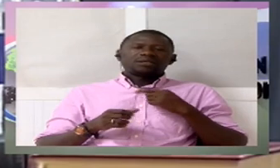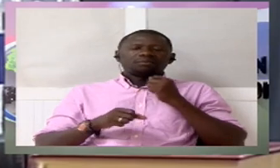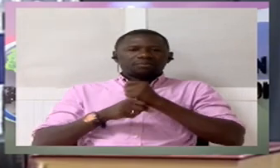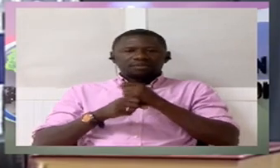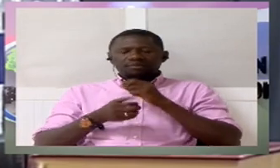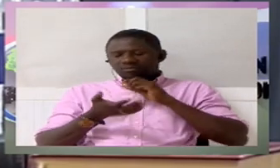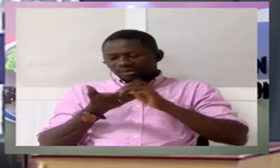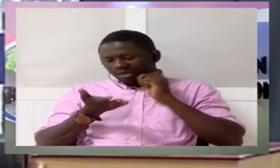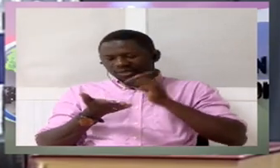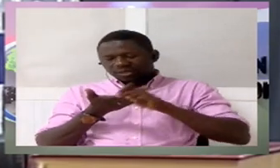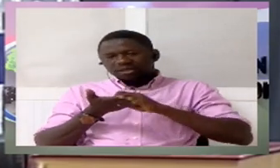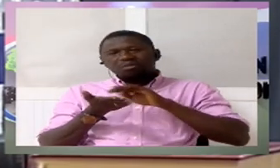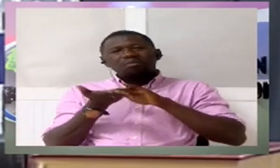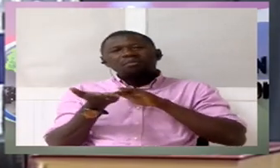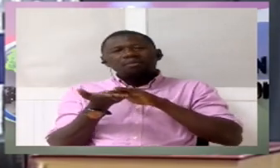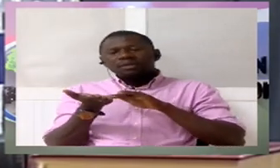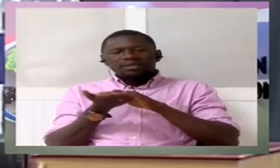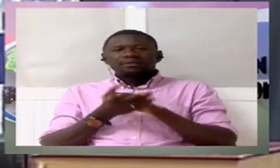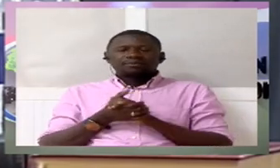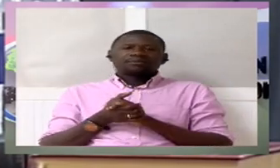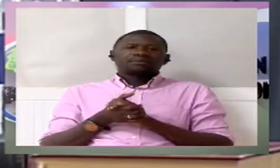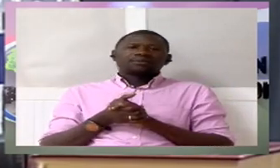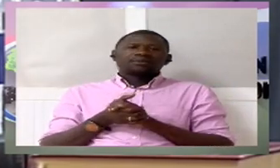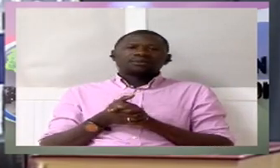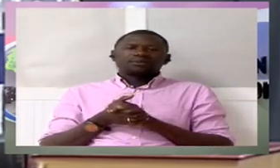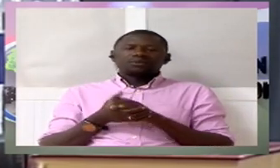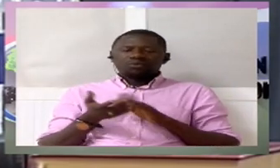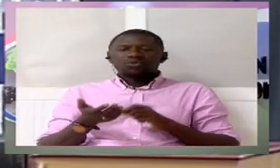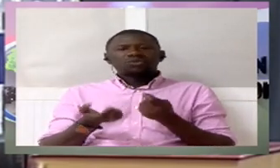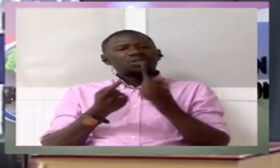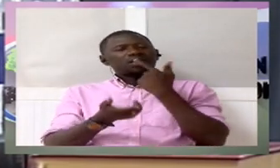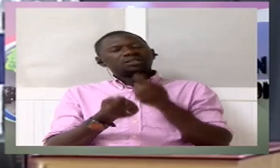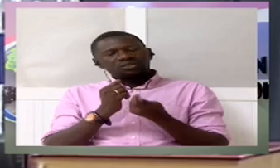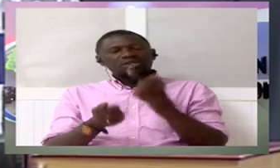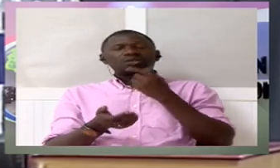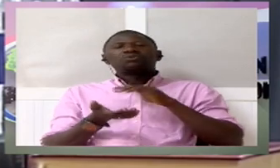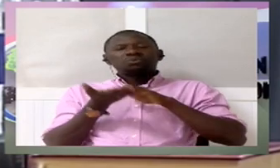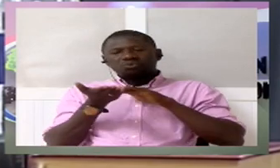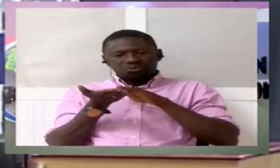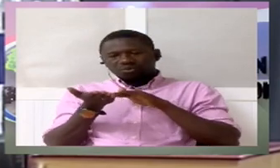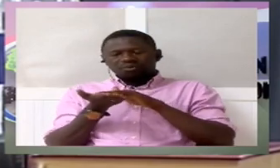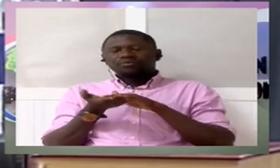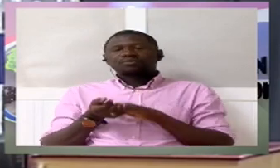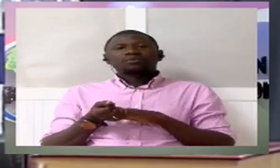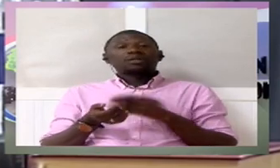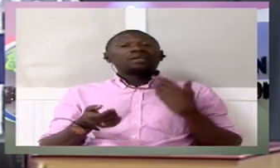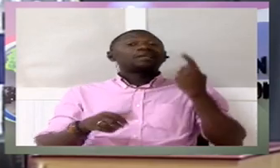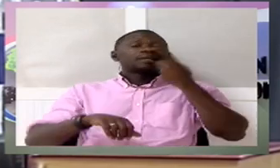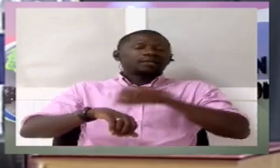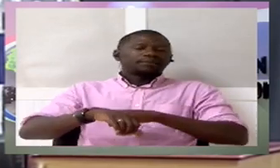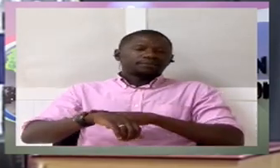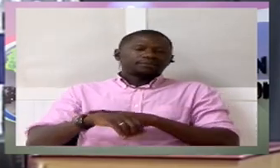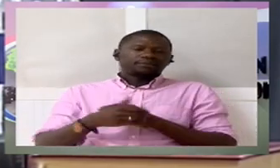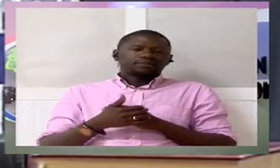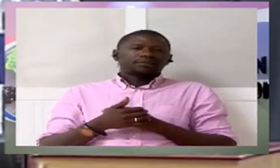they prescribed some medication. So he about borol taka. So he was taking those medicines. But it was time. But at that time,